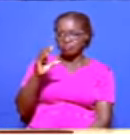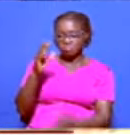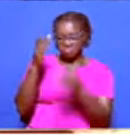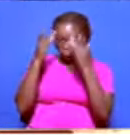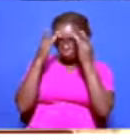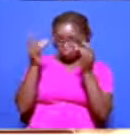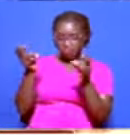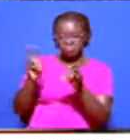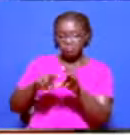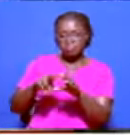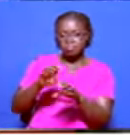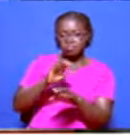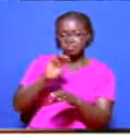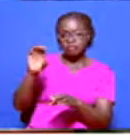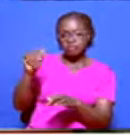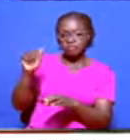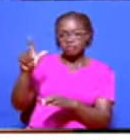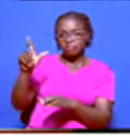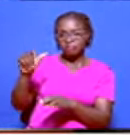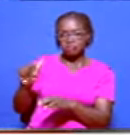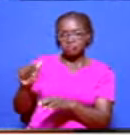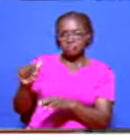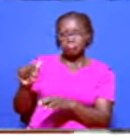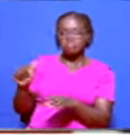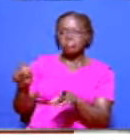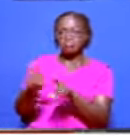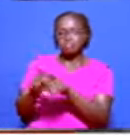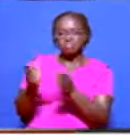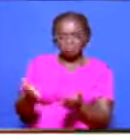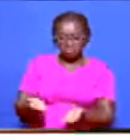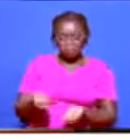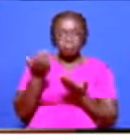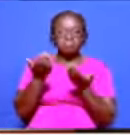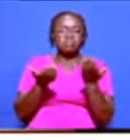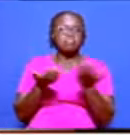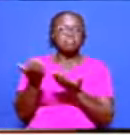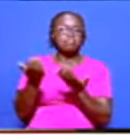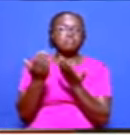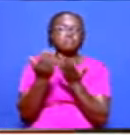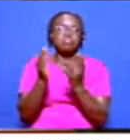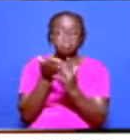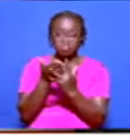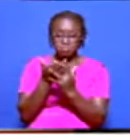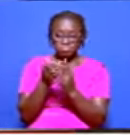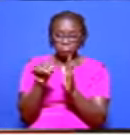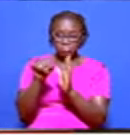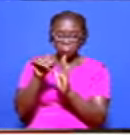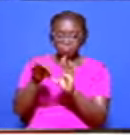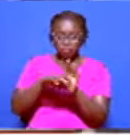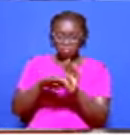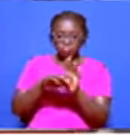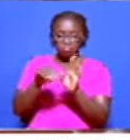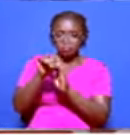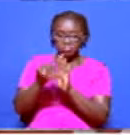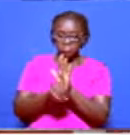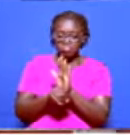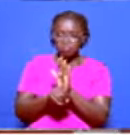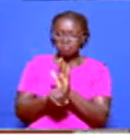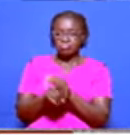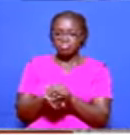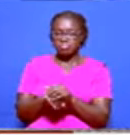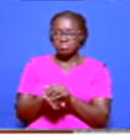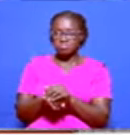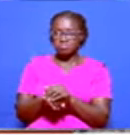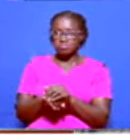Jumuiya ya Afrika Mashariki inatarajiwa kuimarisha biashara kati ya mataifa wanachama wa jumuiya hiyo. Bunge la